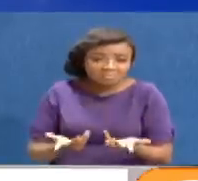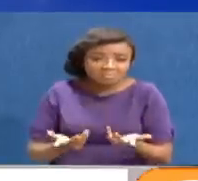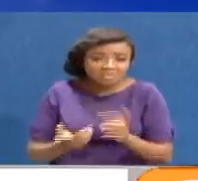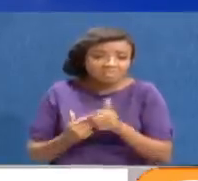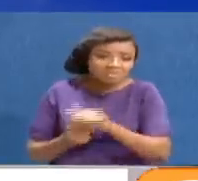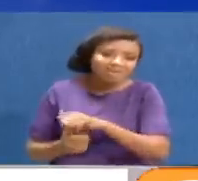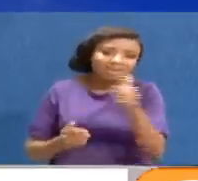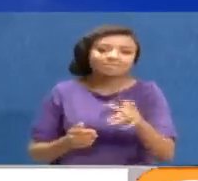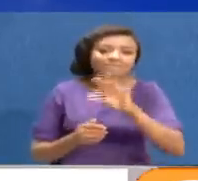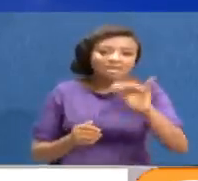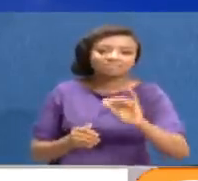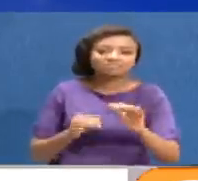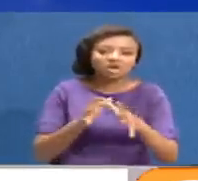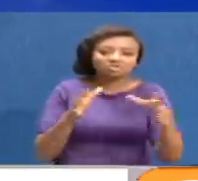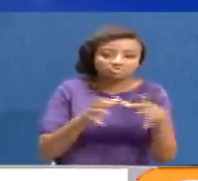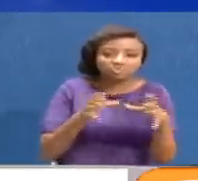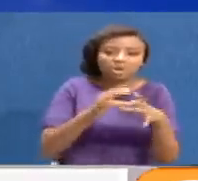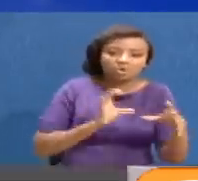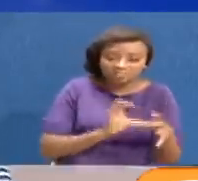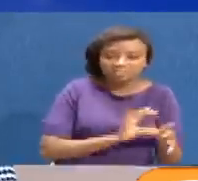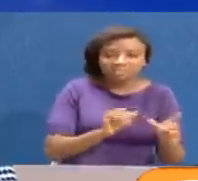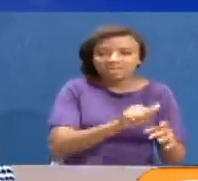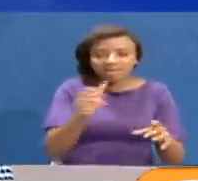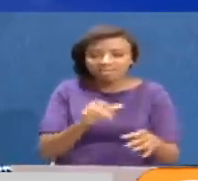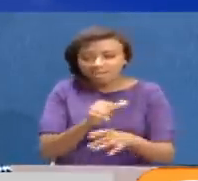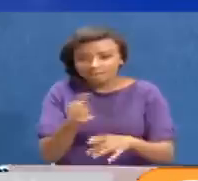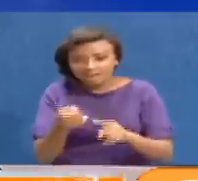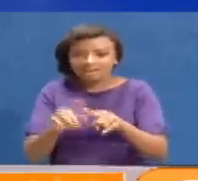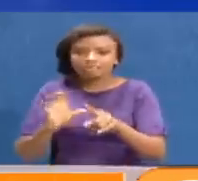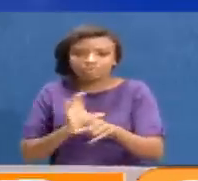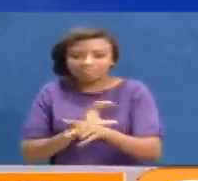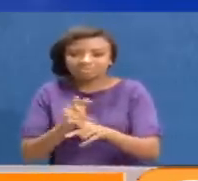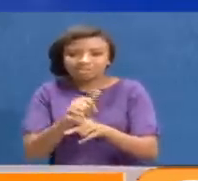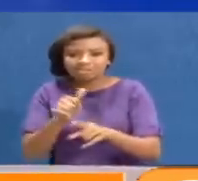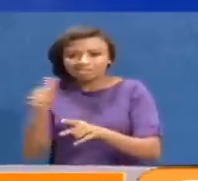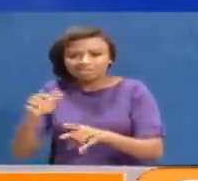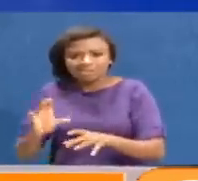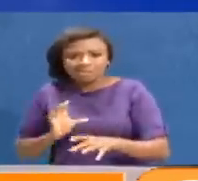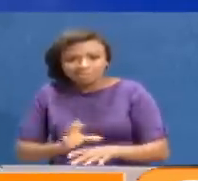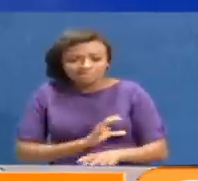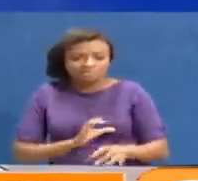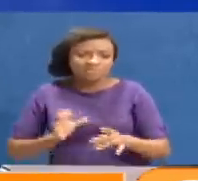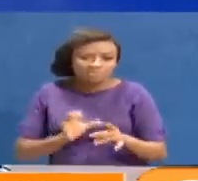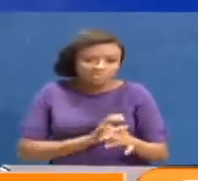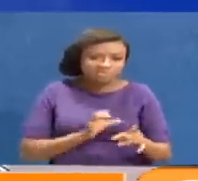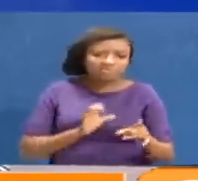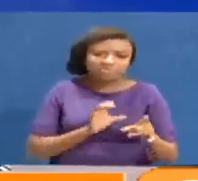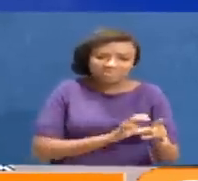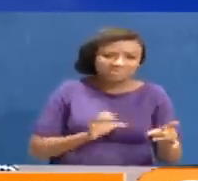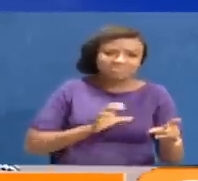will ask for another smaller committee. And another smaller committee, okay? And there'll be committee after committee after